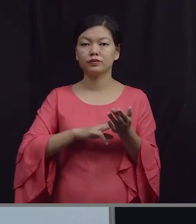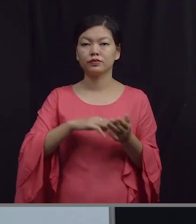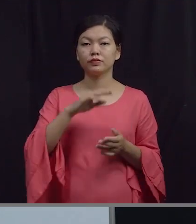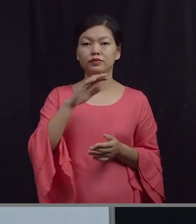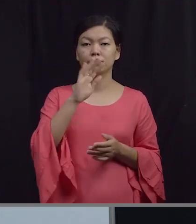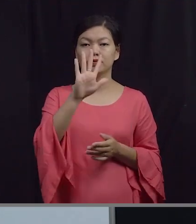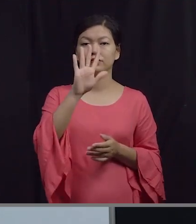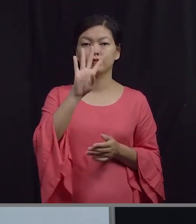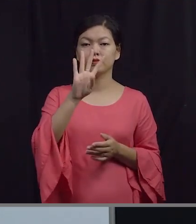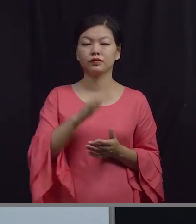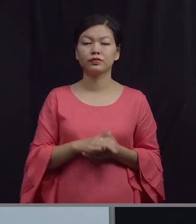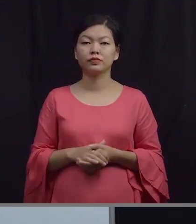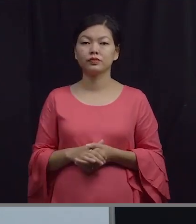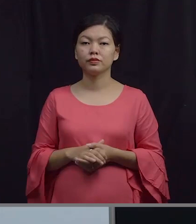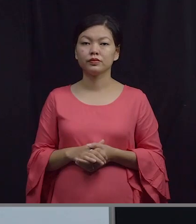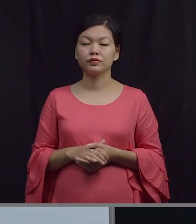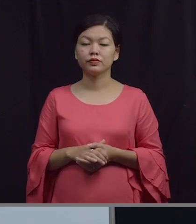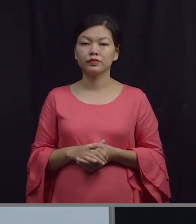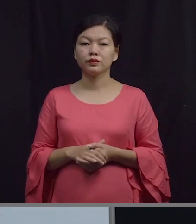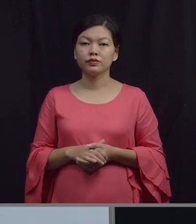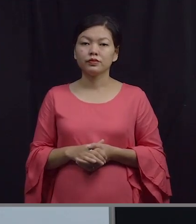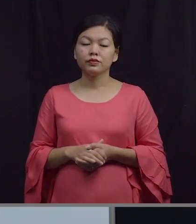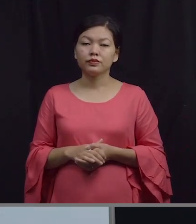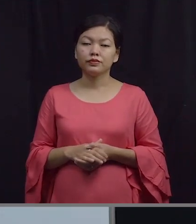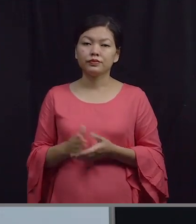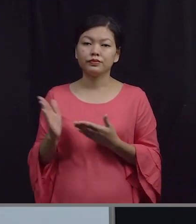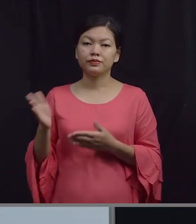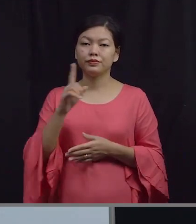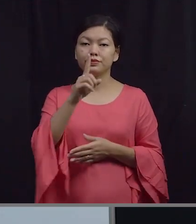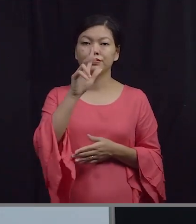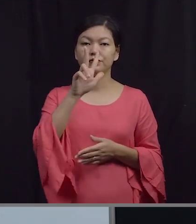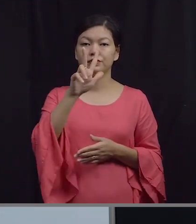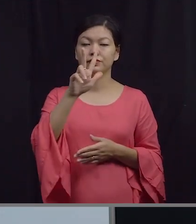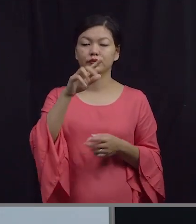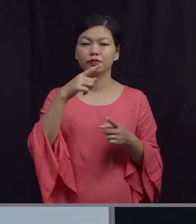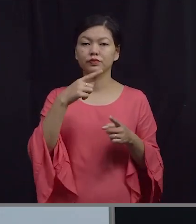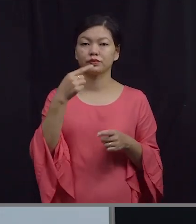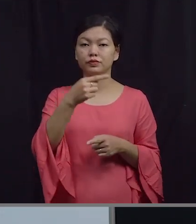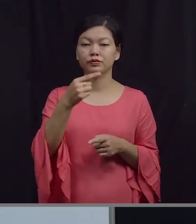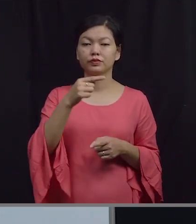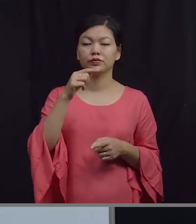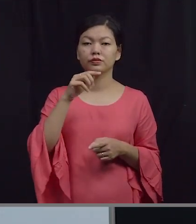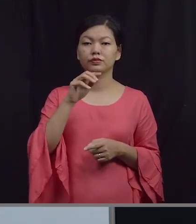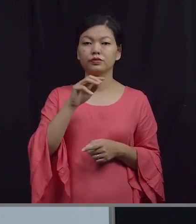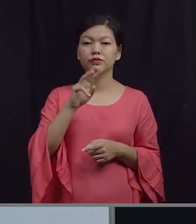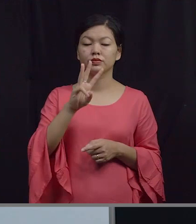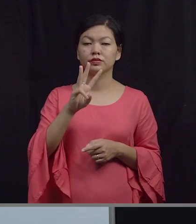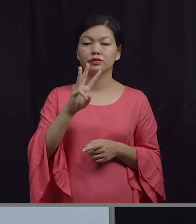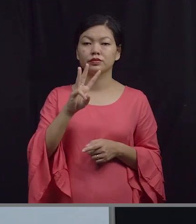equal 54. Okay, now, so this is 18, so this is minus 3